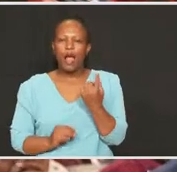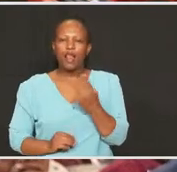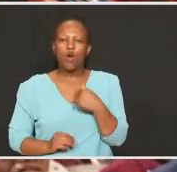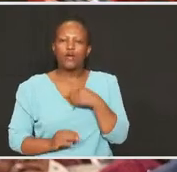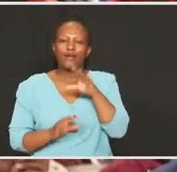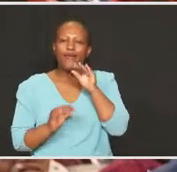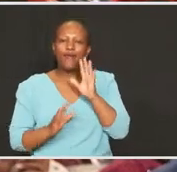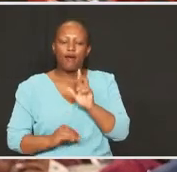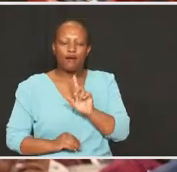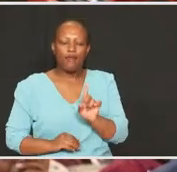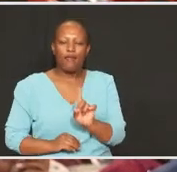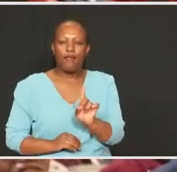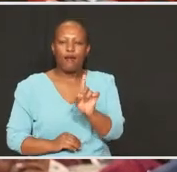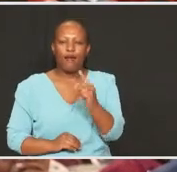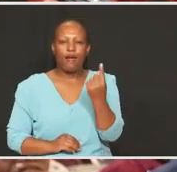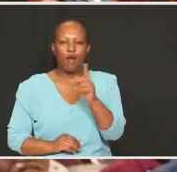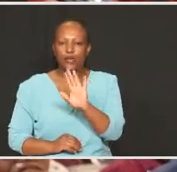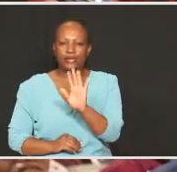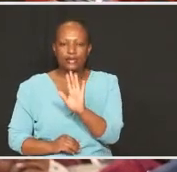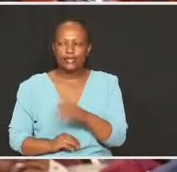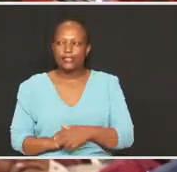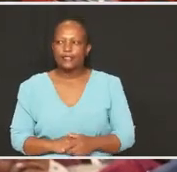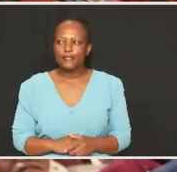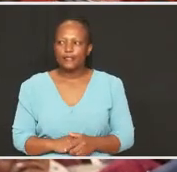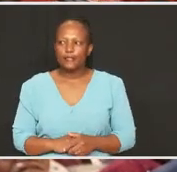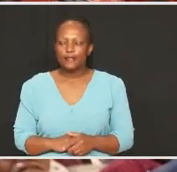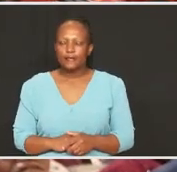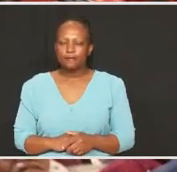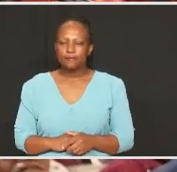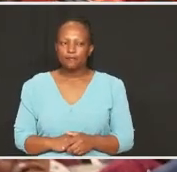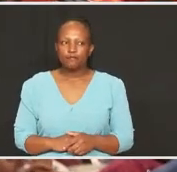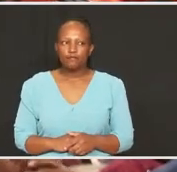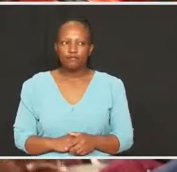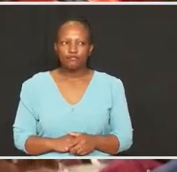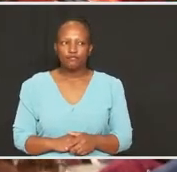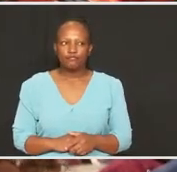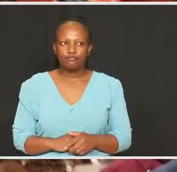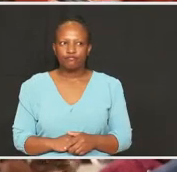own okay and also the question of